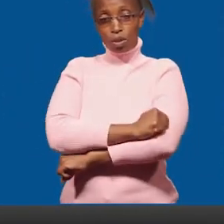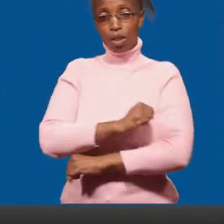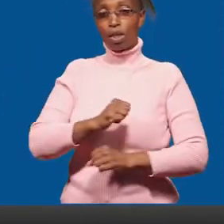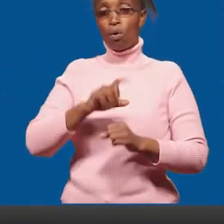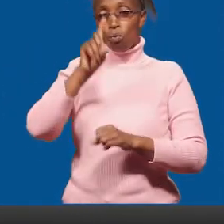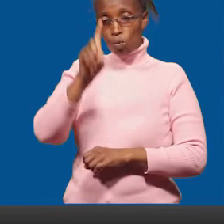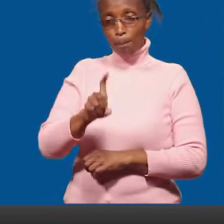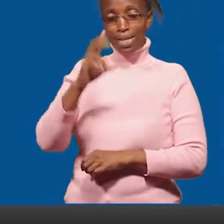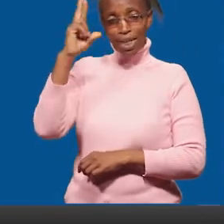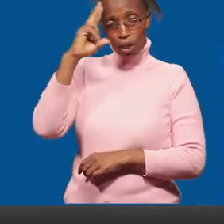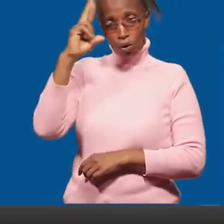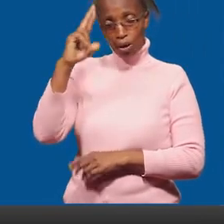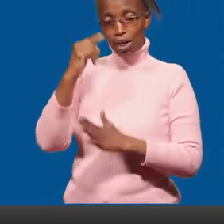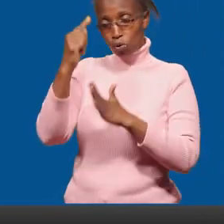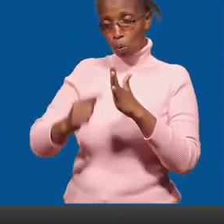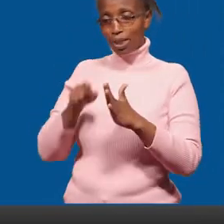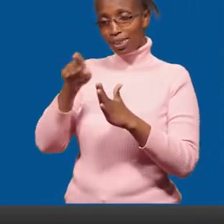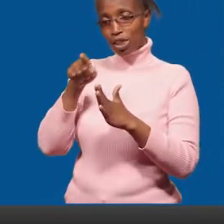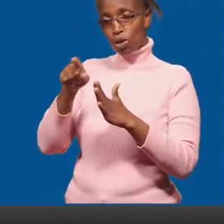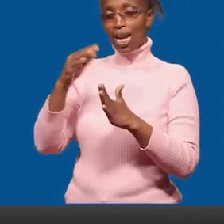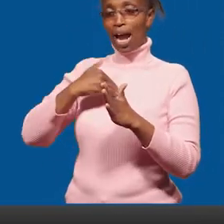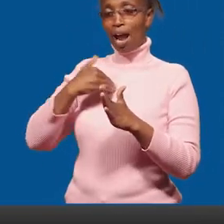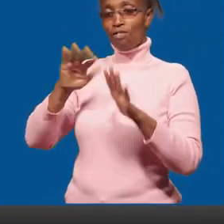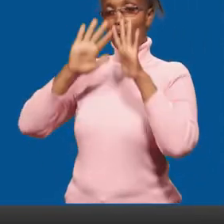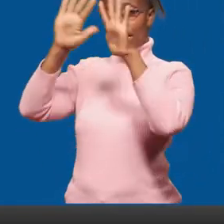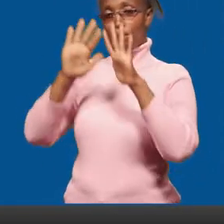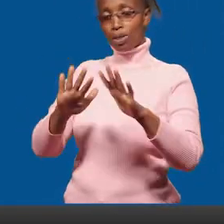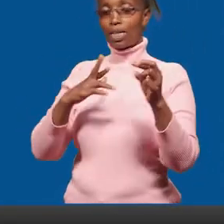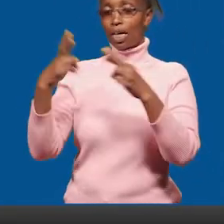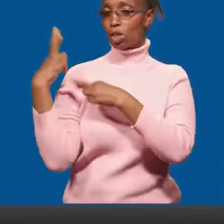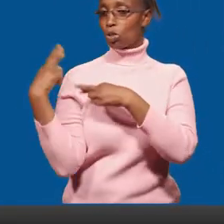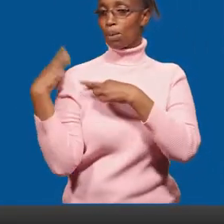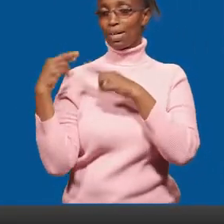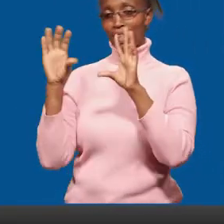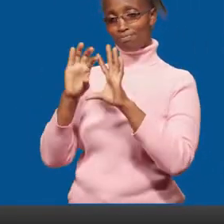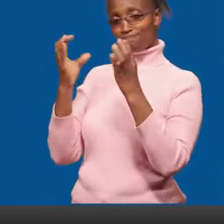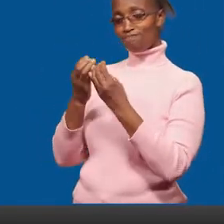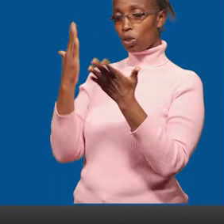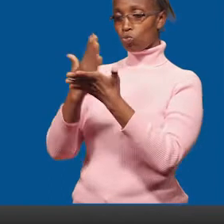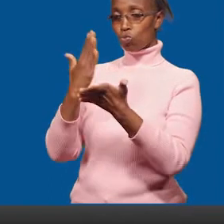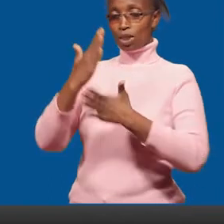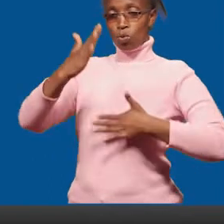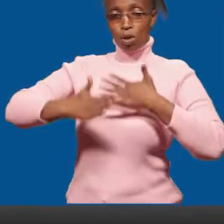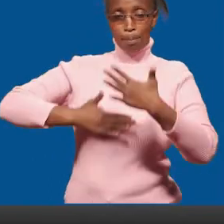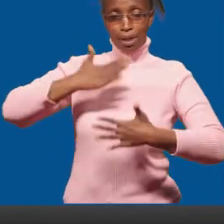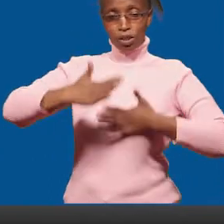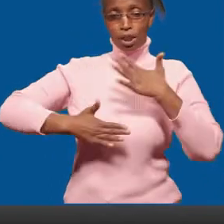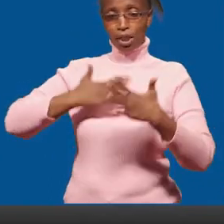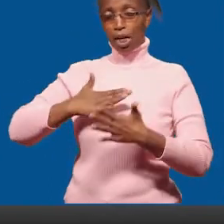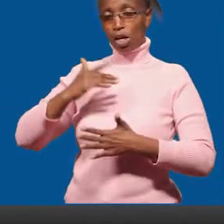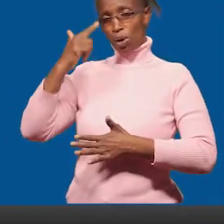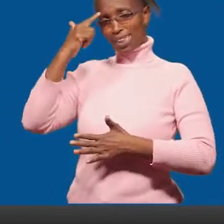have recognized that it plays a vital role in the community, we really appreciate that, and I